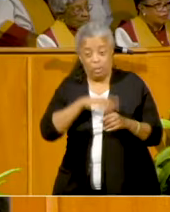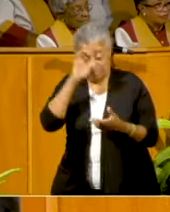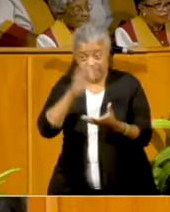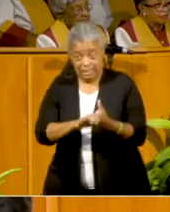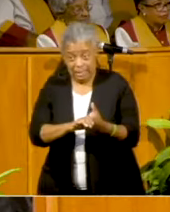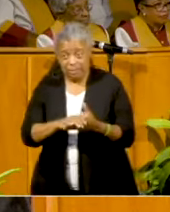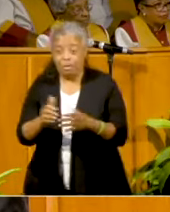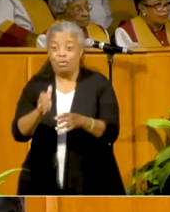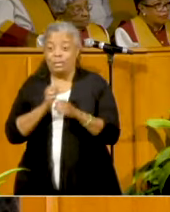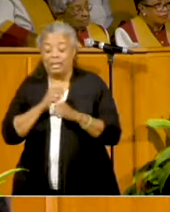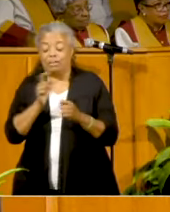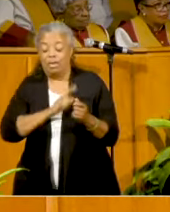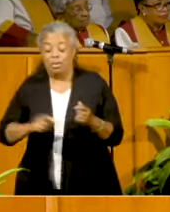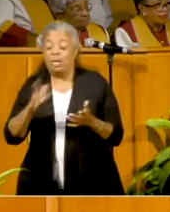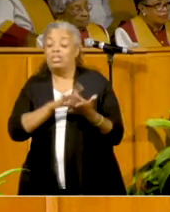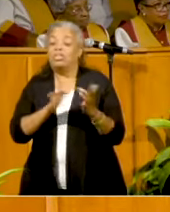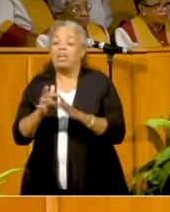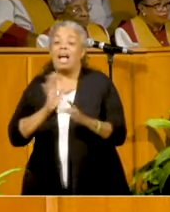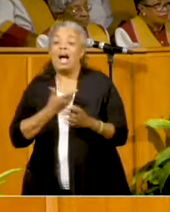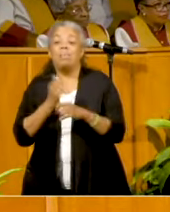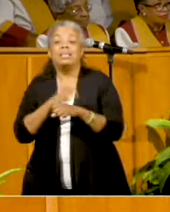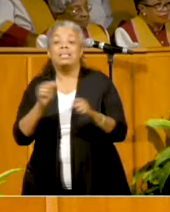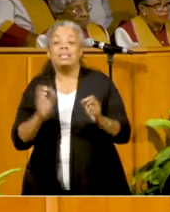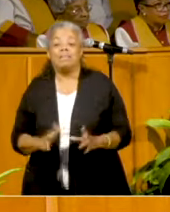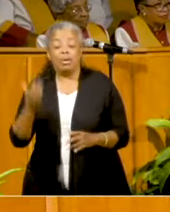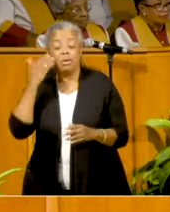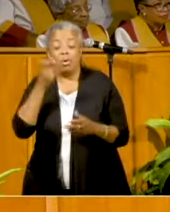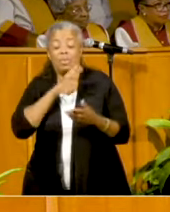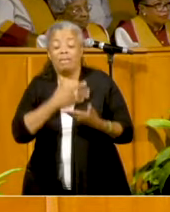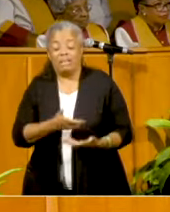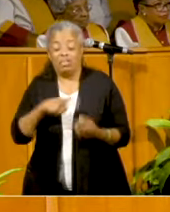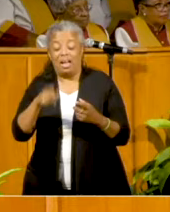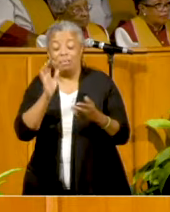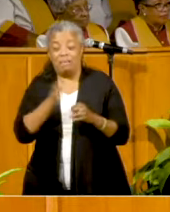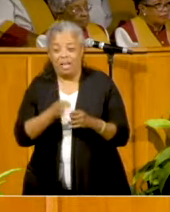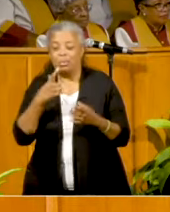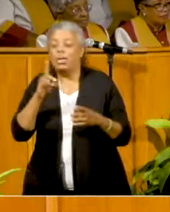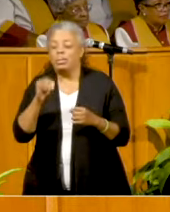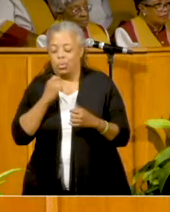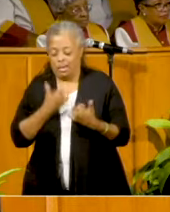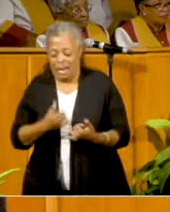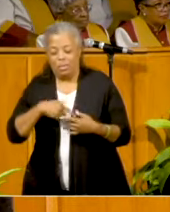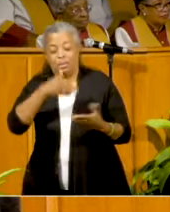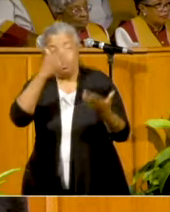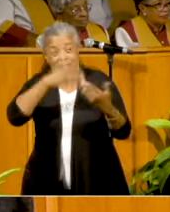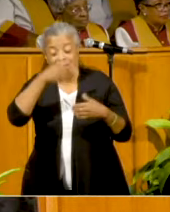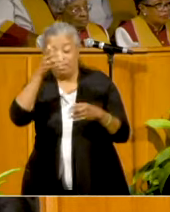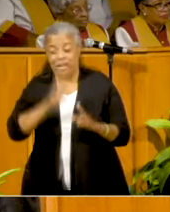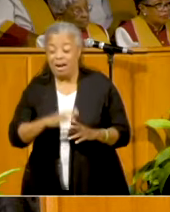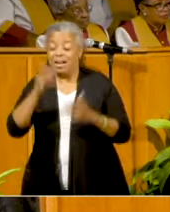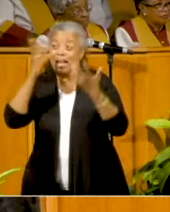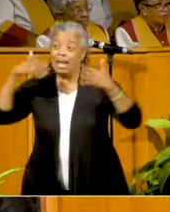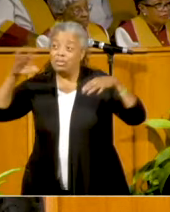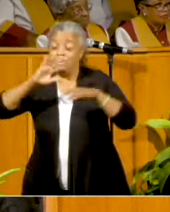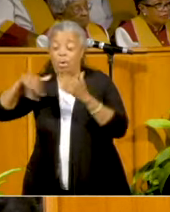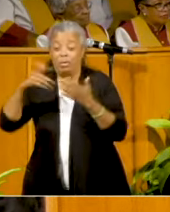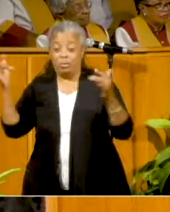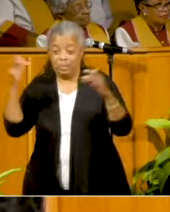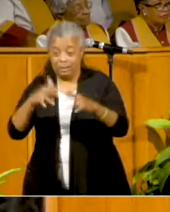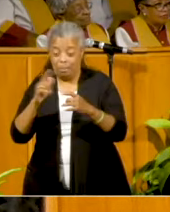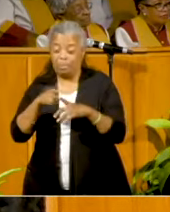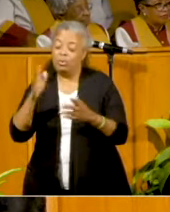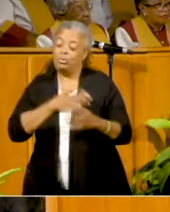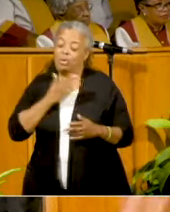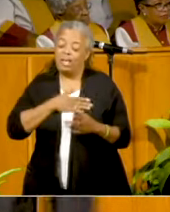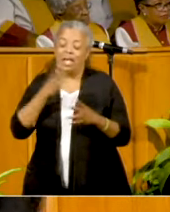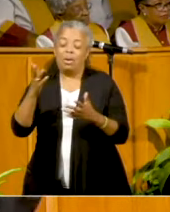believe, to receive the Lord Jesus Christ as our Savior and know the profession of our faith, we do now in the presence of God, angels, and those assembled,